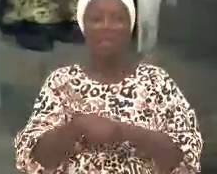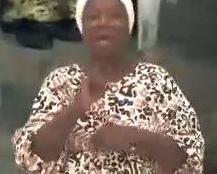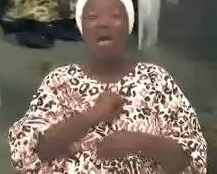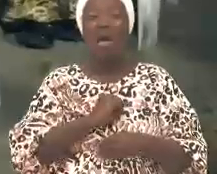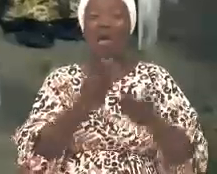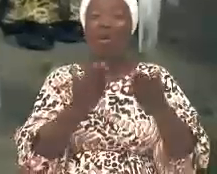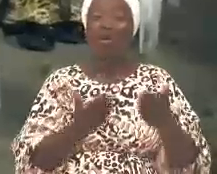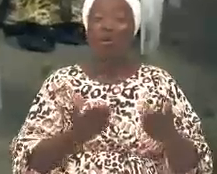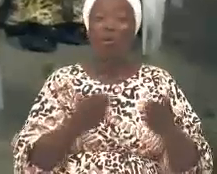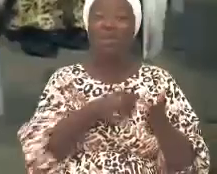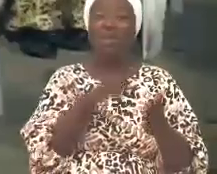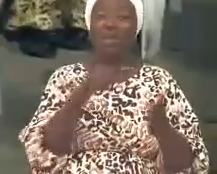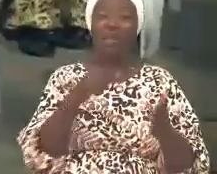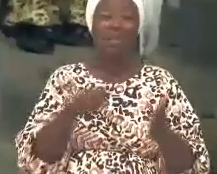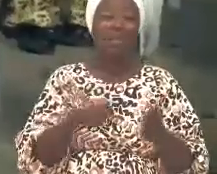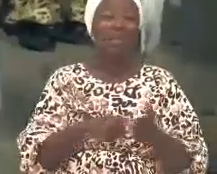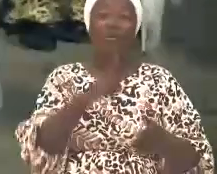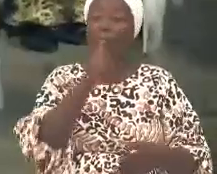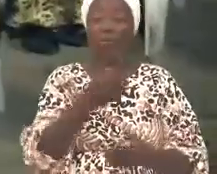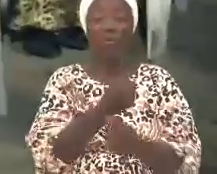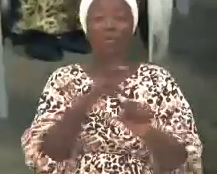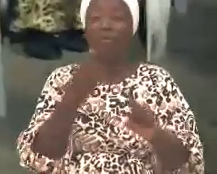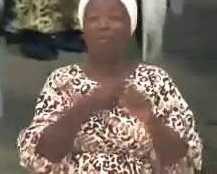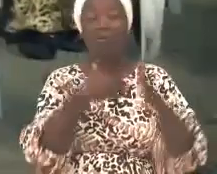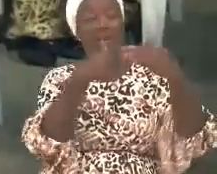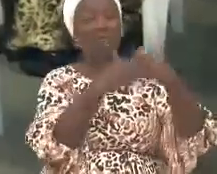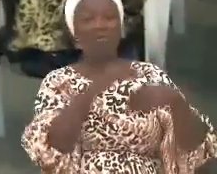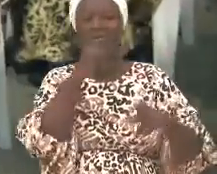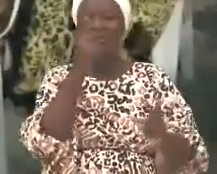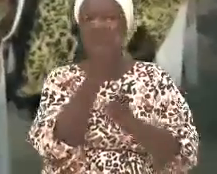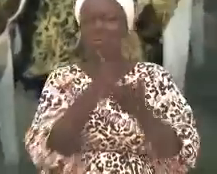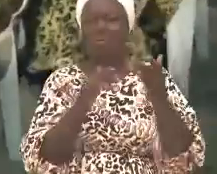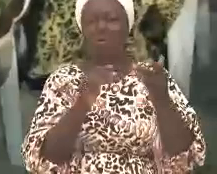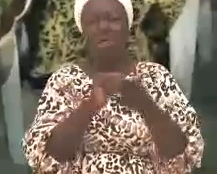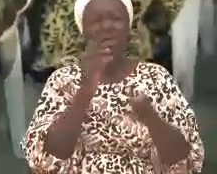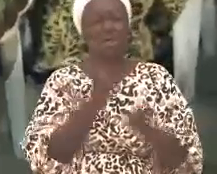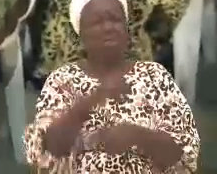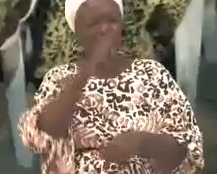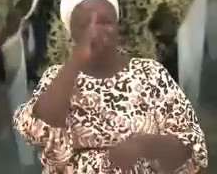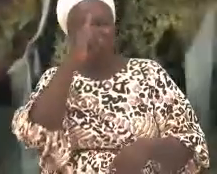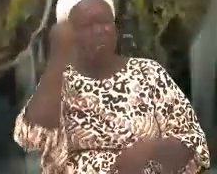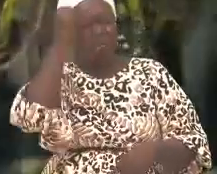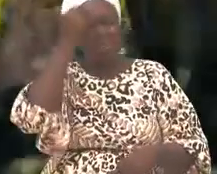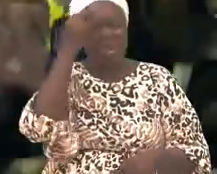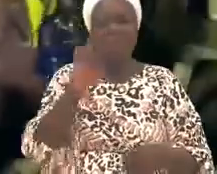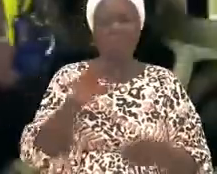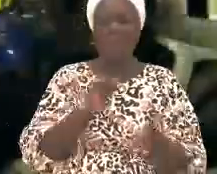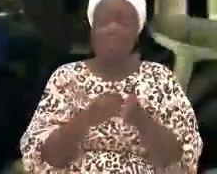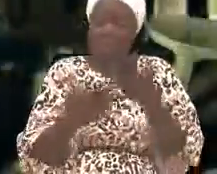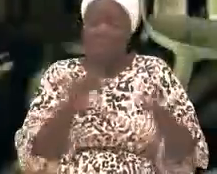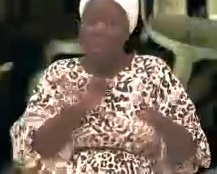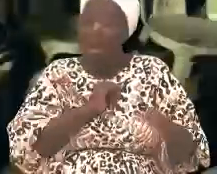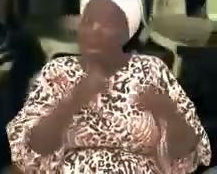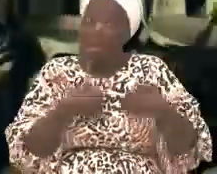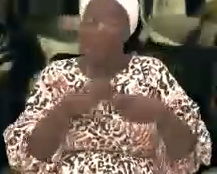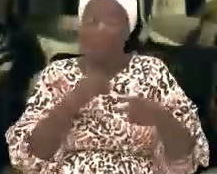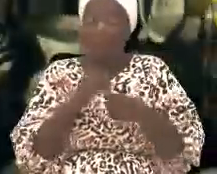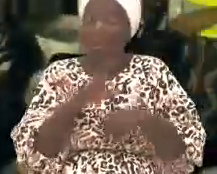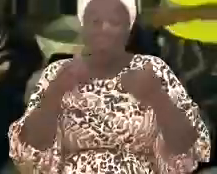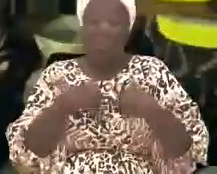salvation from heaven. It's not something that I just guess, maybe I have, maybe I don't have. If you're not sure, even though